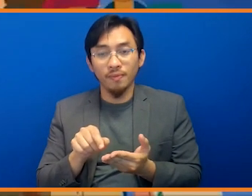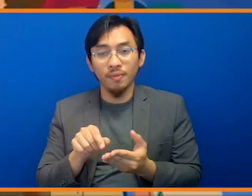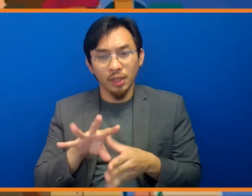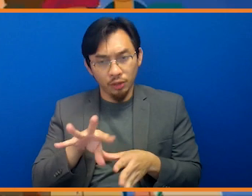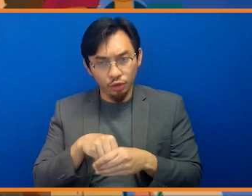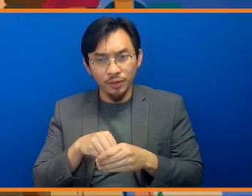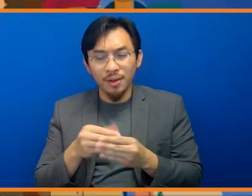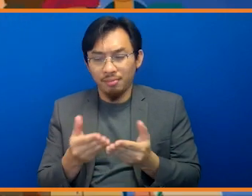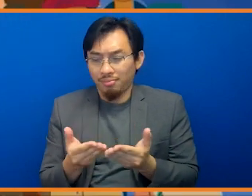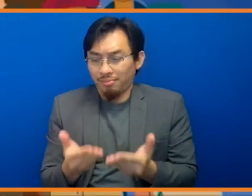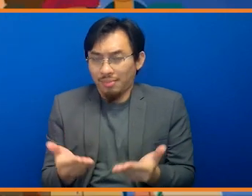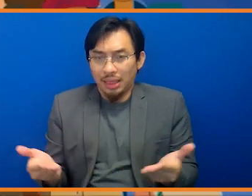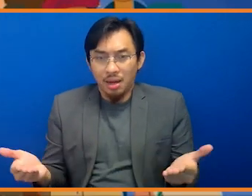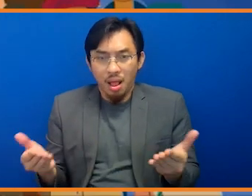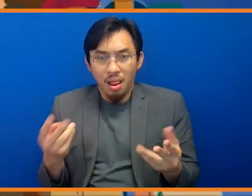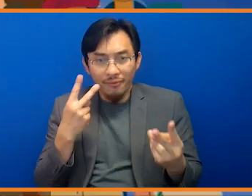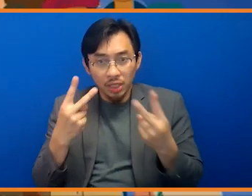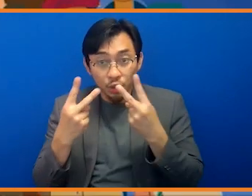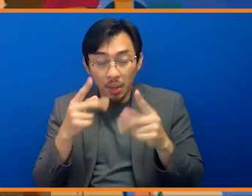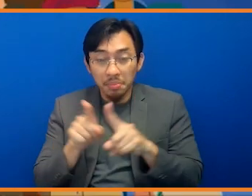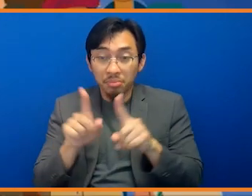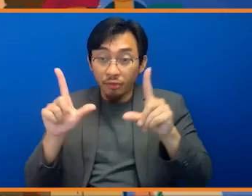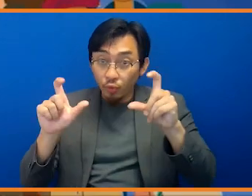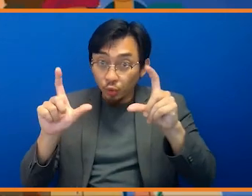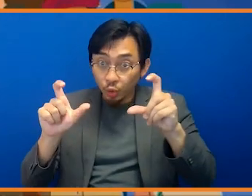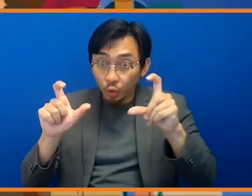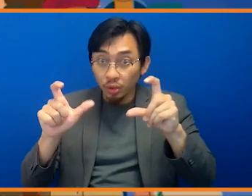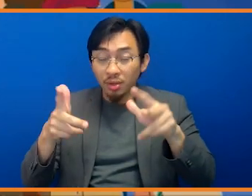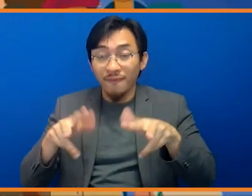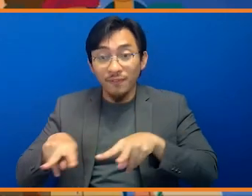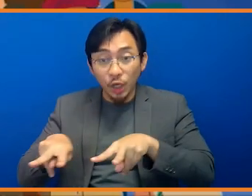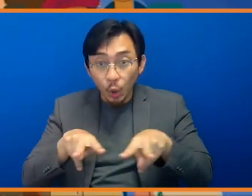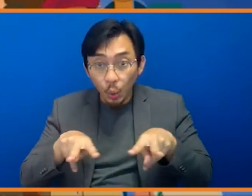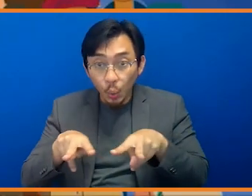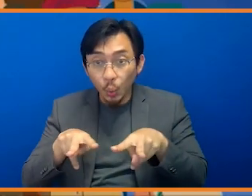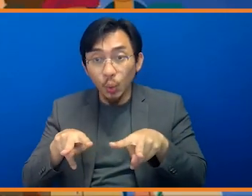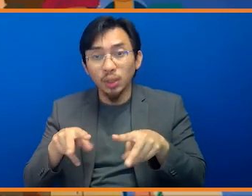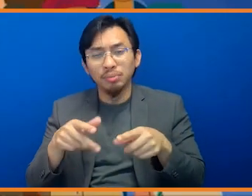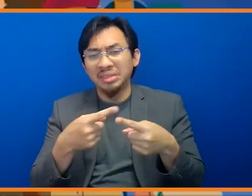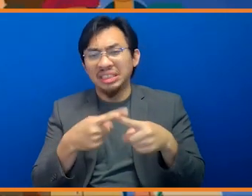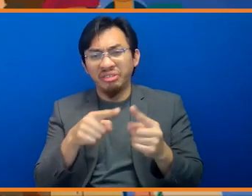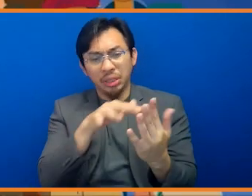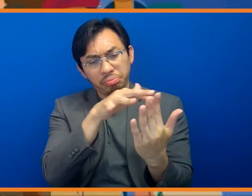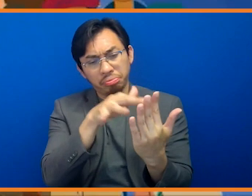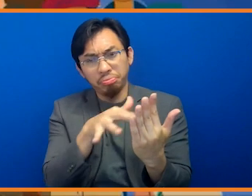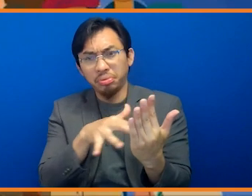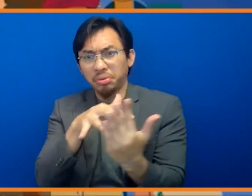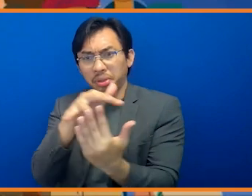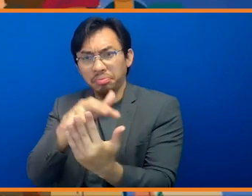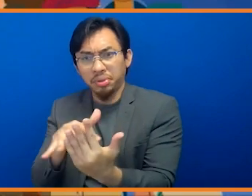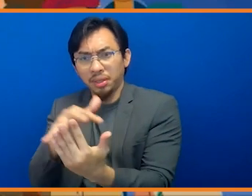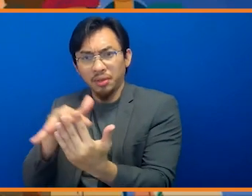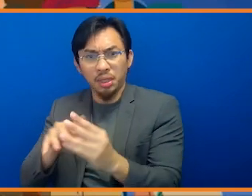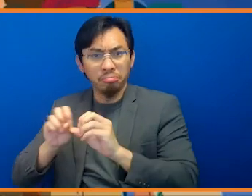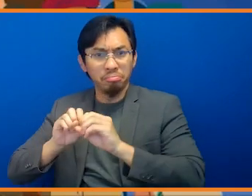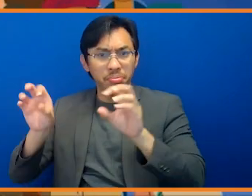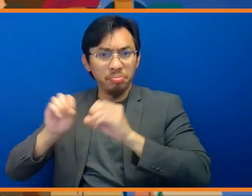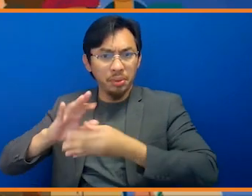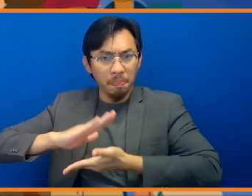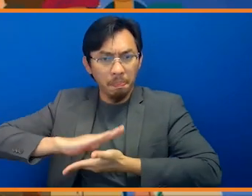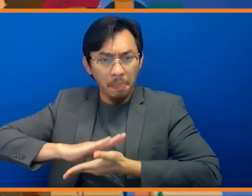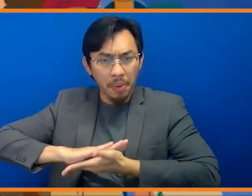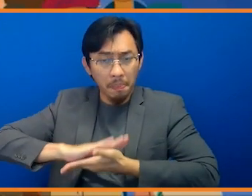including visual materials such as photographs and videos, articles in serial publications such as